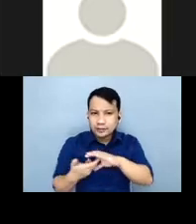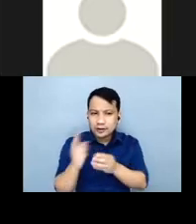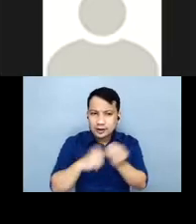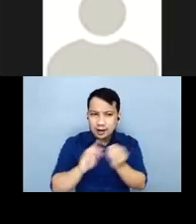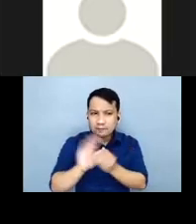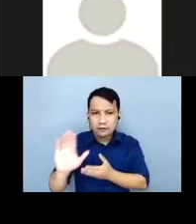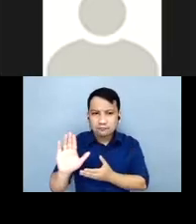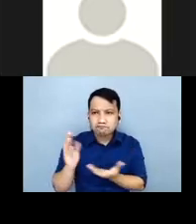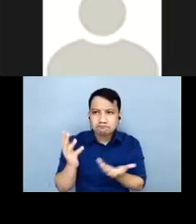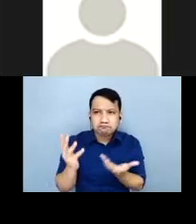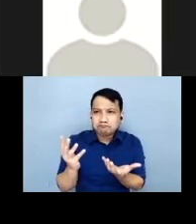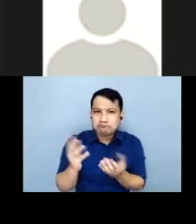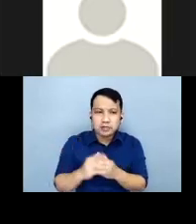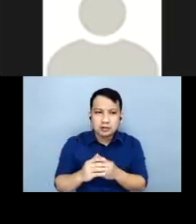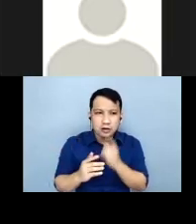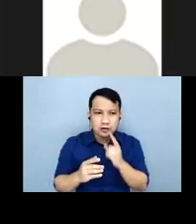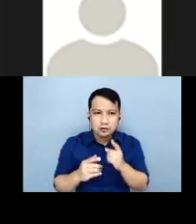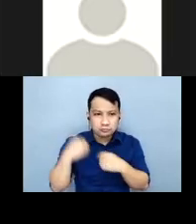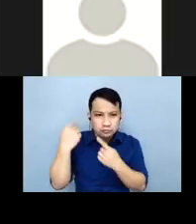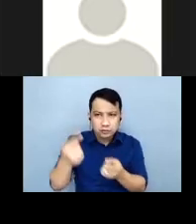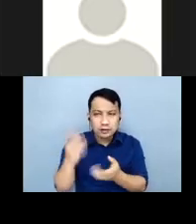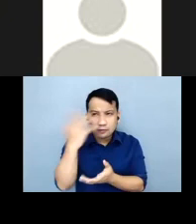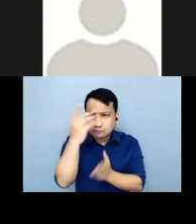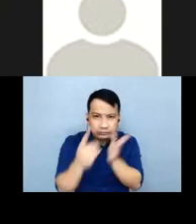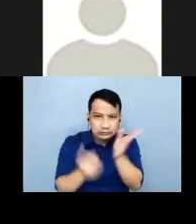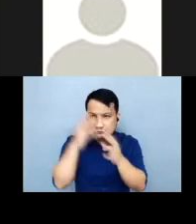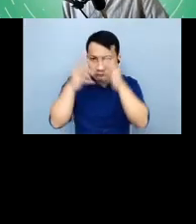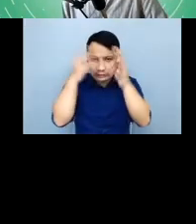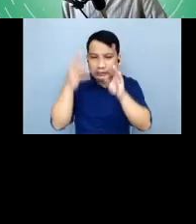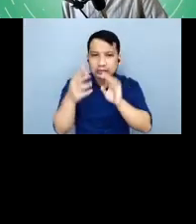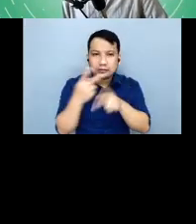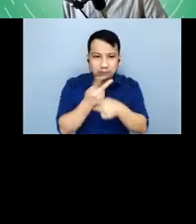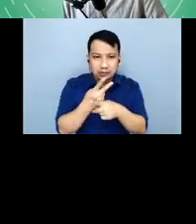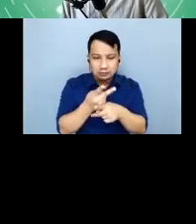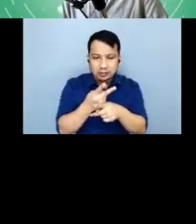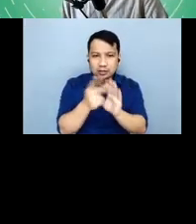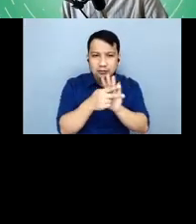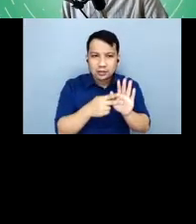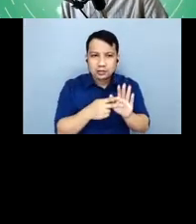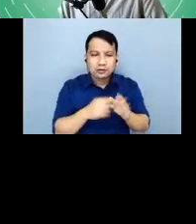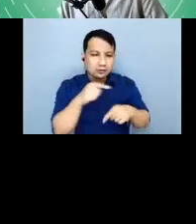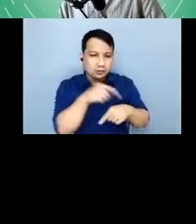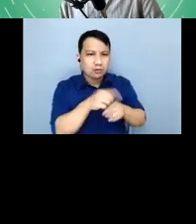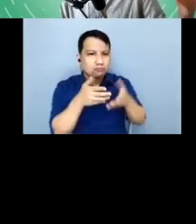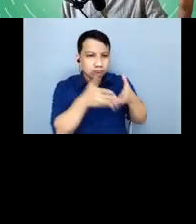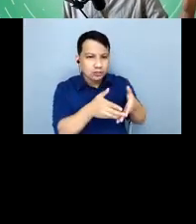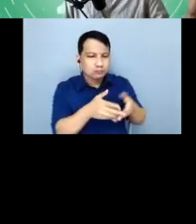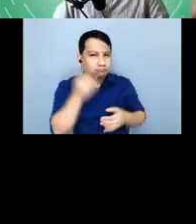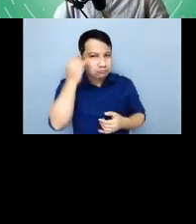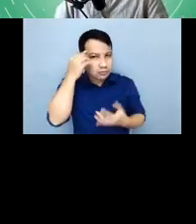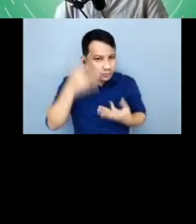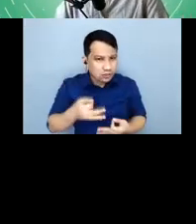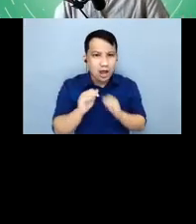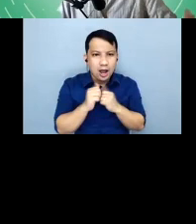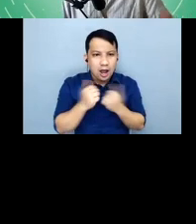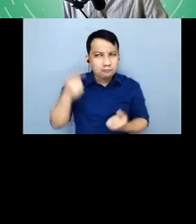of someone who is looking to design or create a product, there are ways for us to shape our decision making. They can shape the